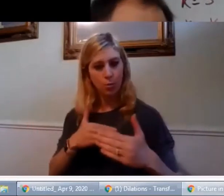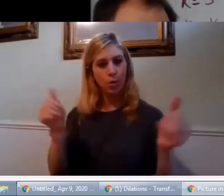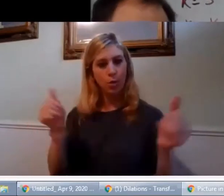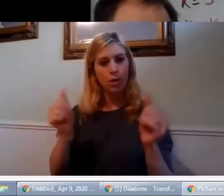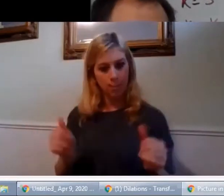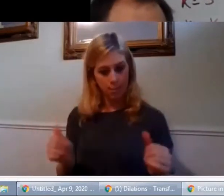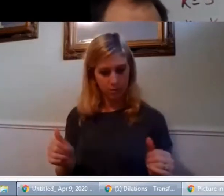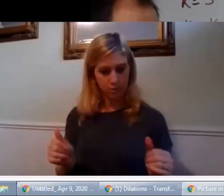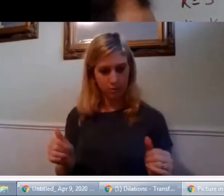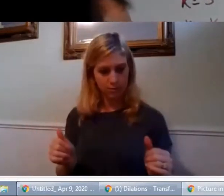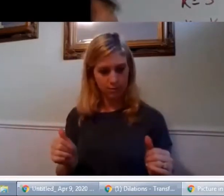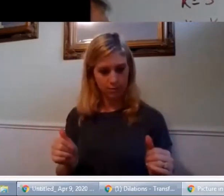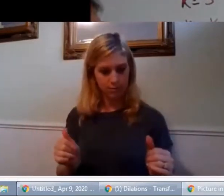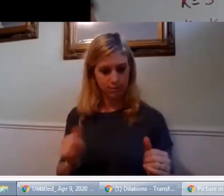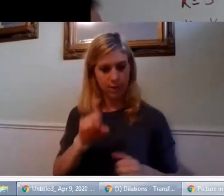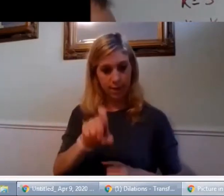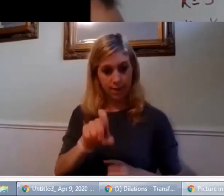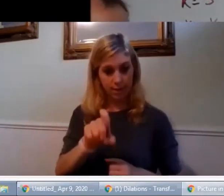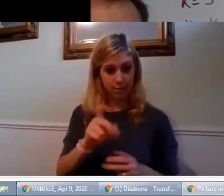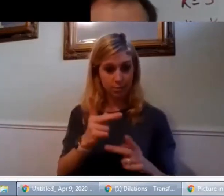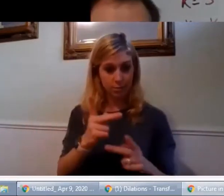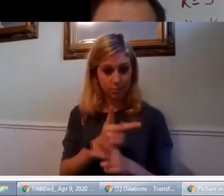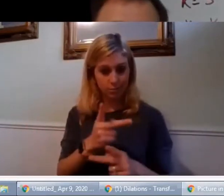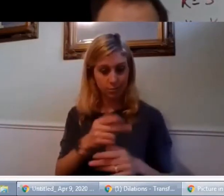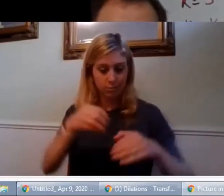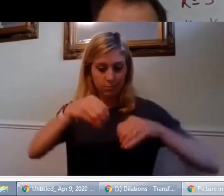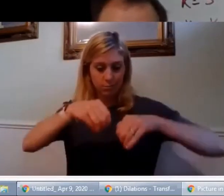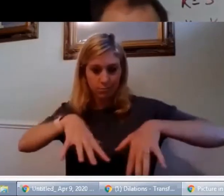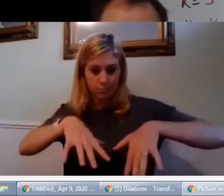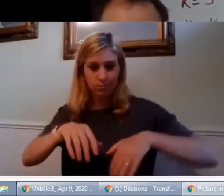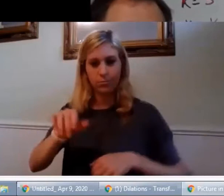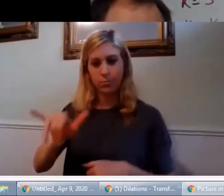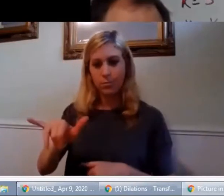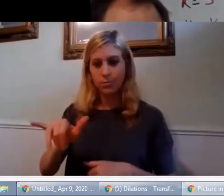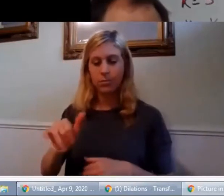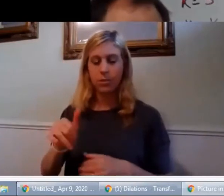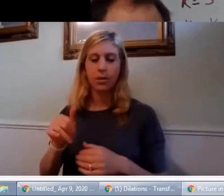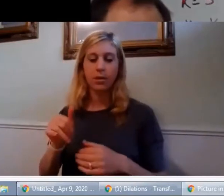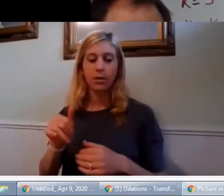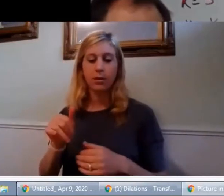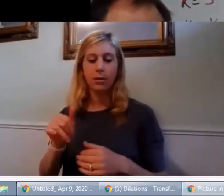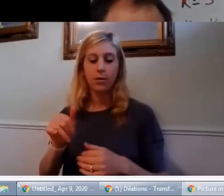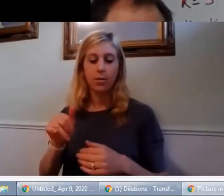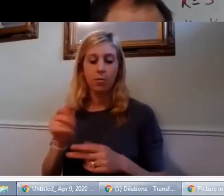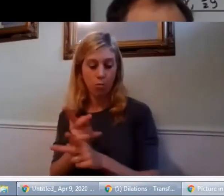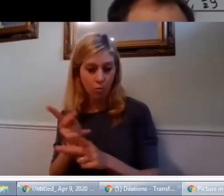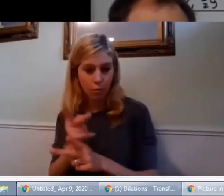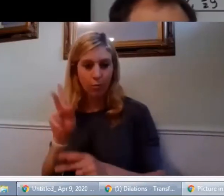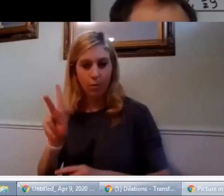Y, multiplied it by the K factor, and then got and graphed the new ordered pairs.